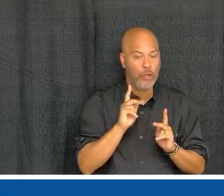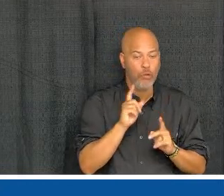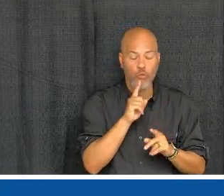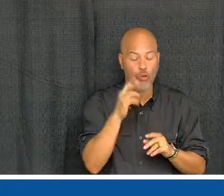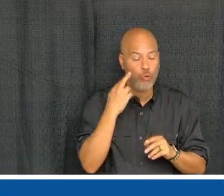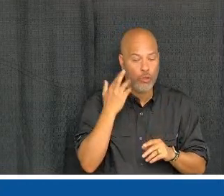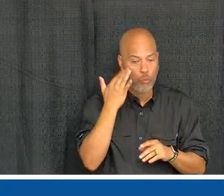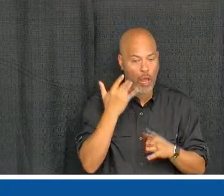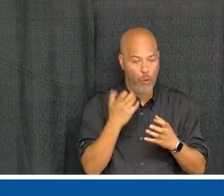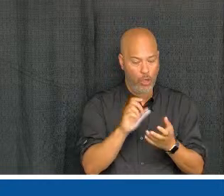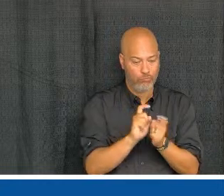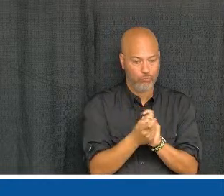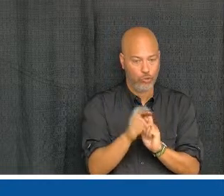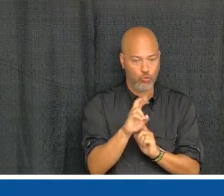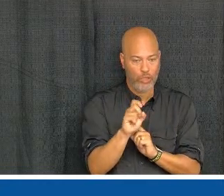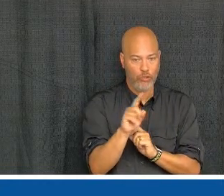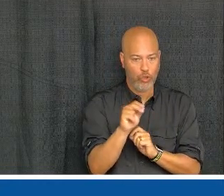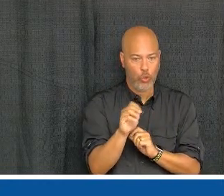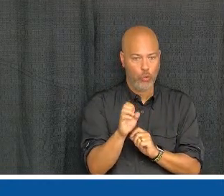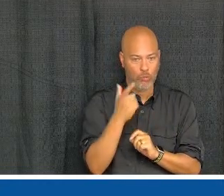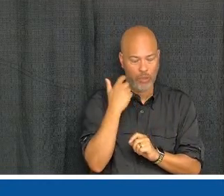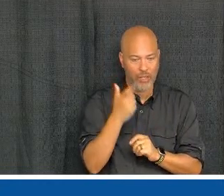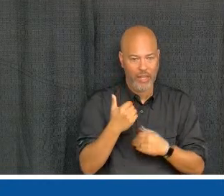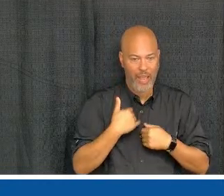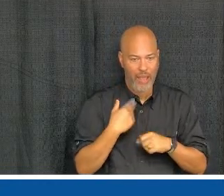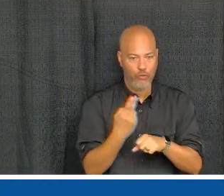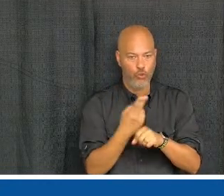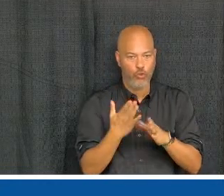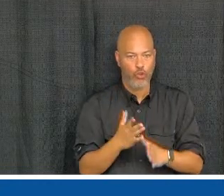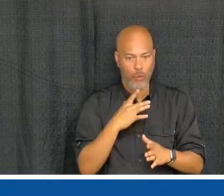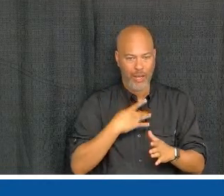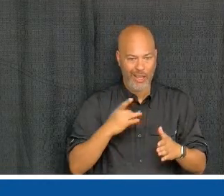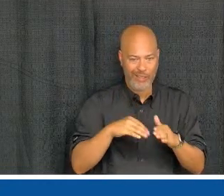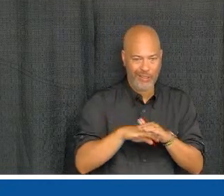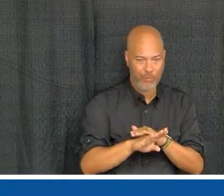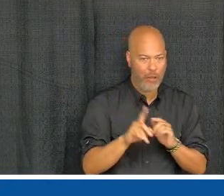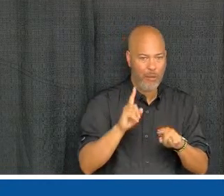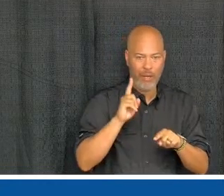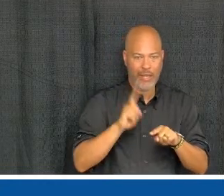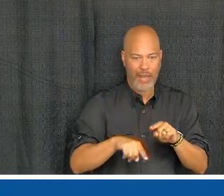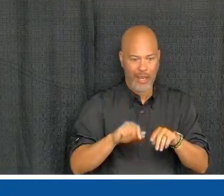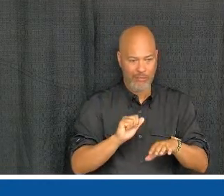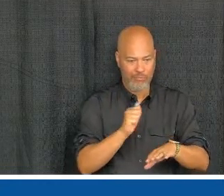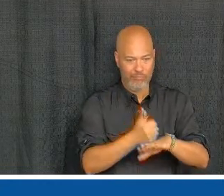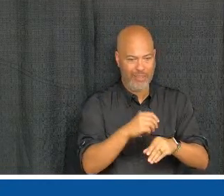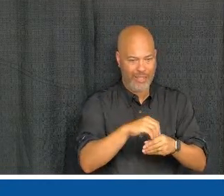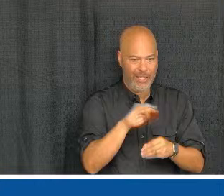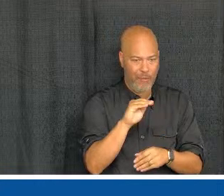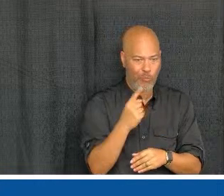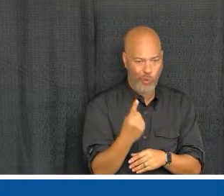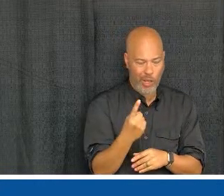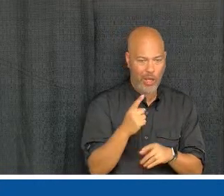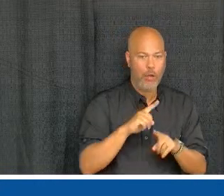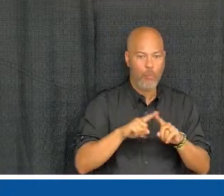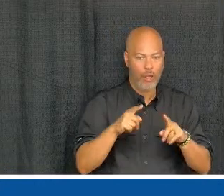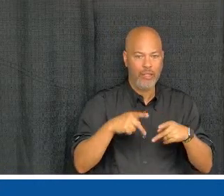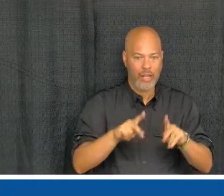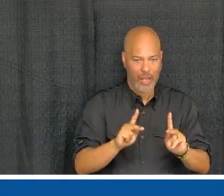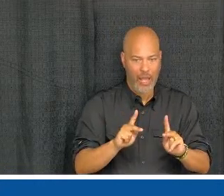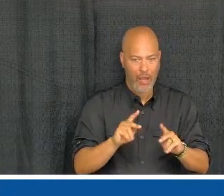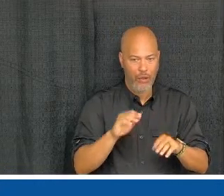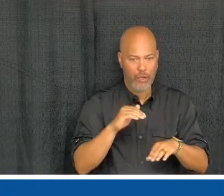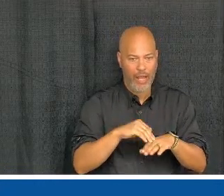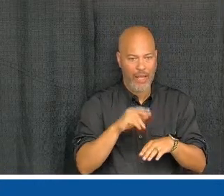for rezoning is they have a user that would like to come in there that can't be placed in M1, but it is allowed